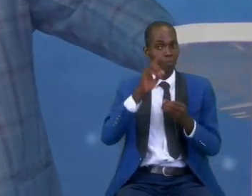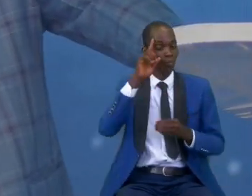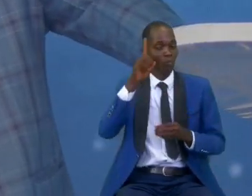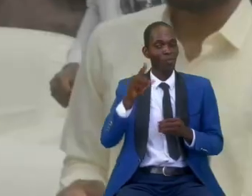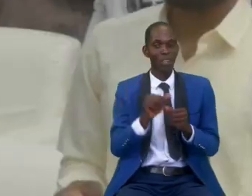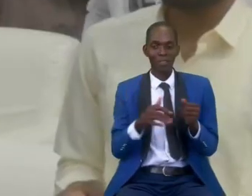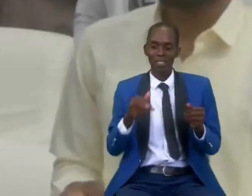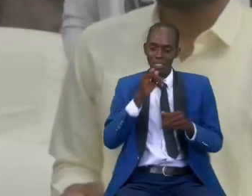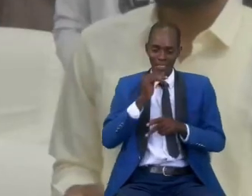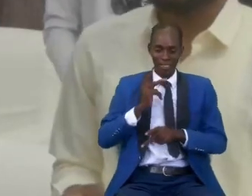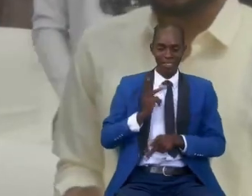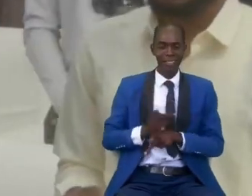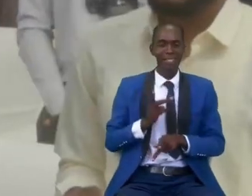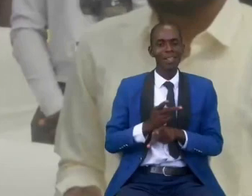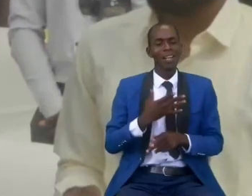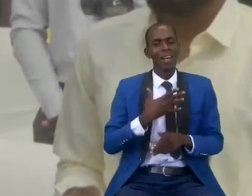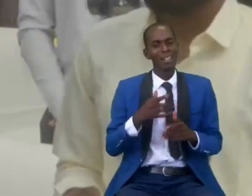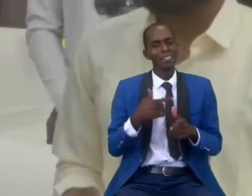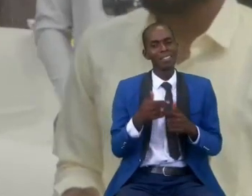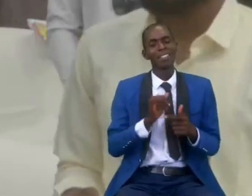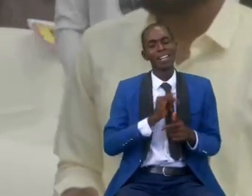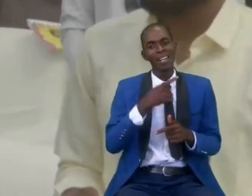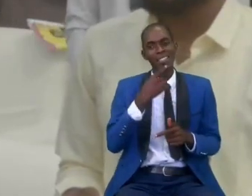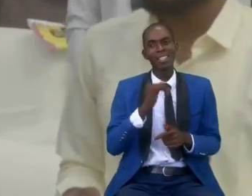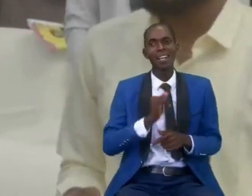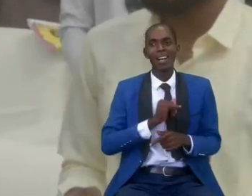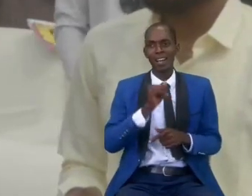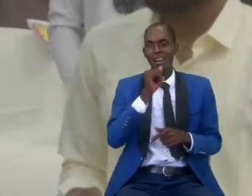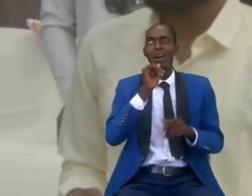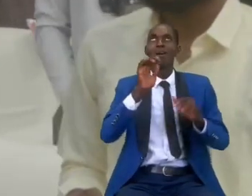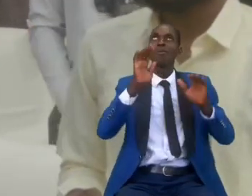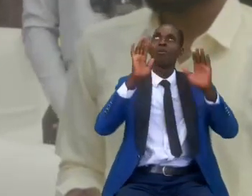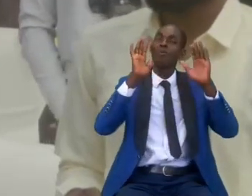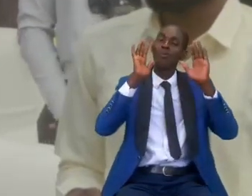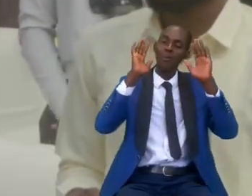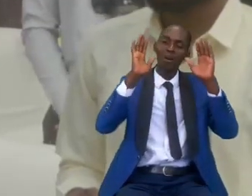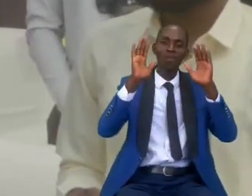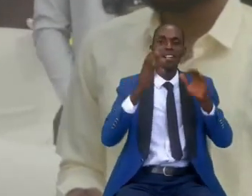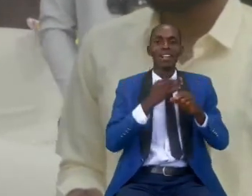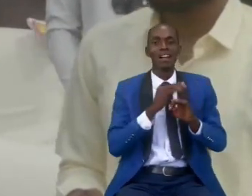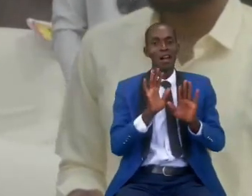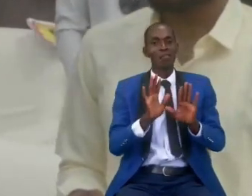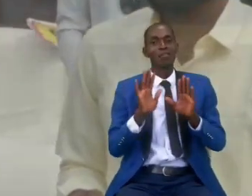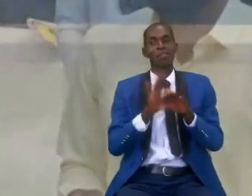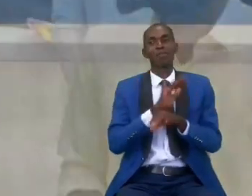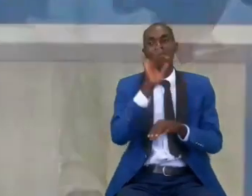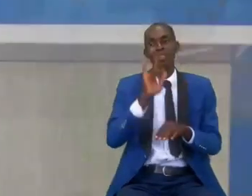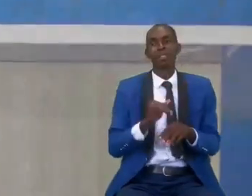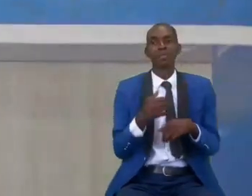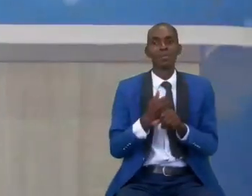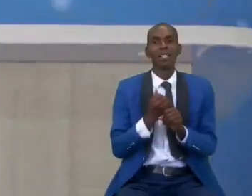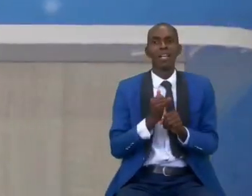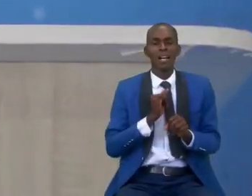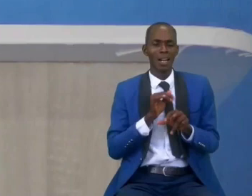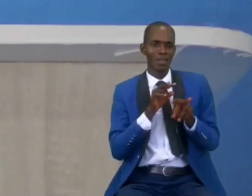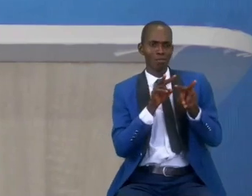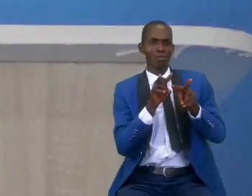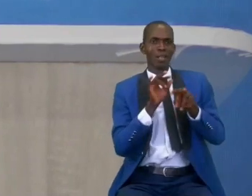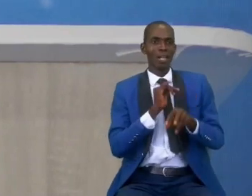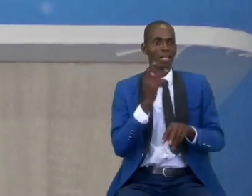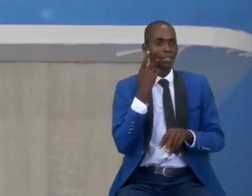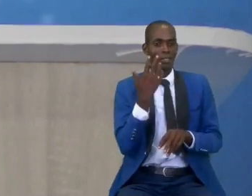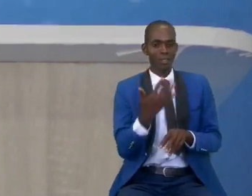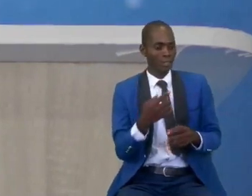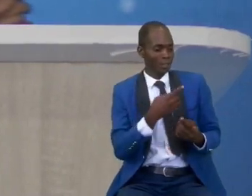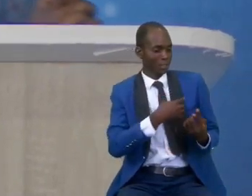and wonderfully made. I look, and as I see things around me. I see things beyond me. And as I